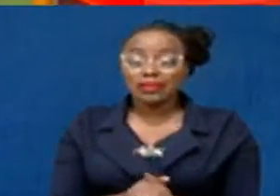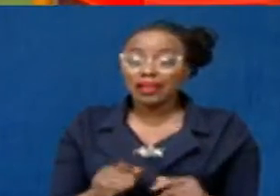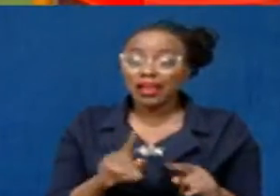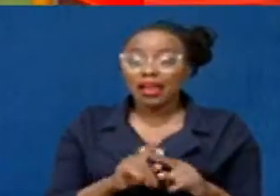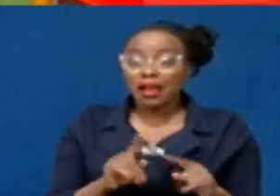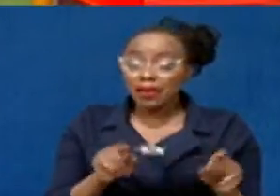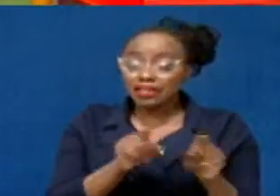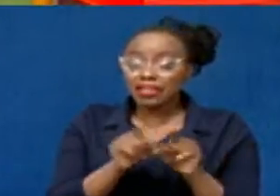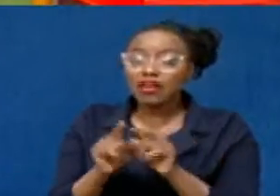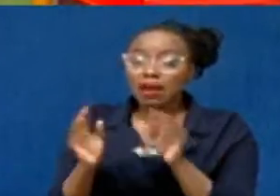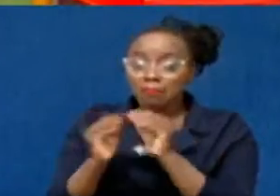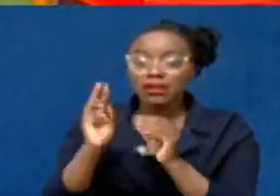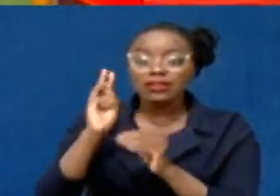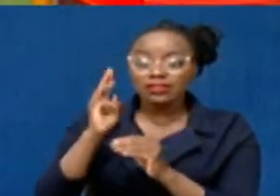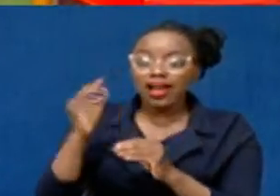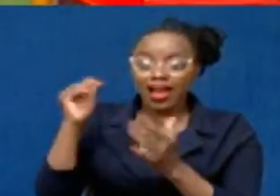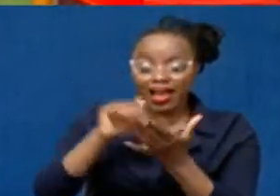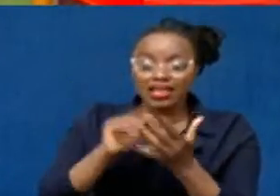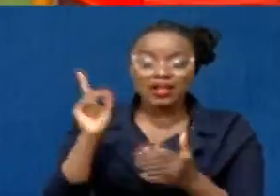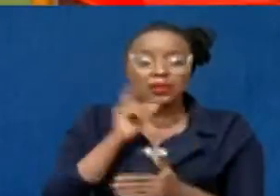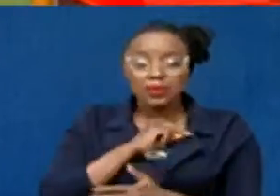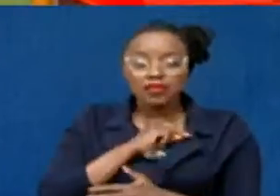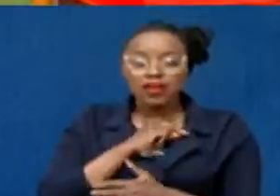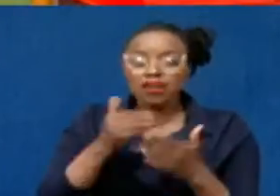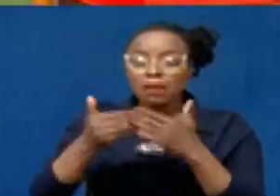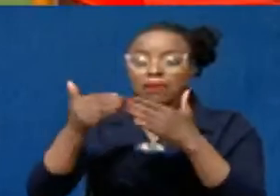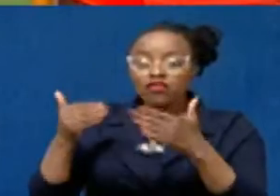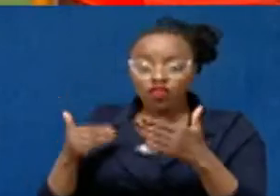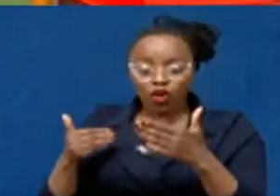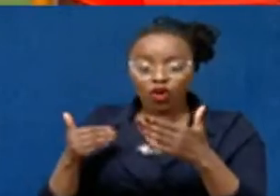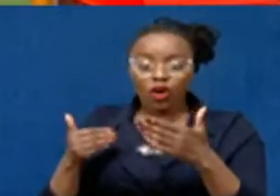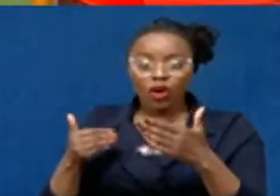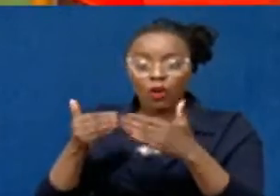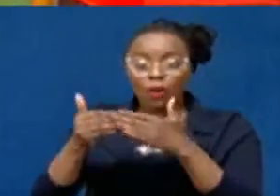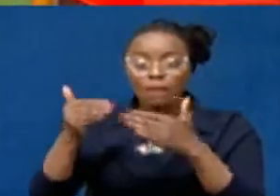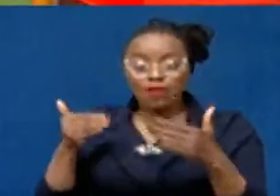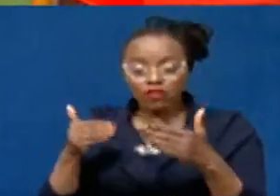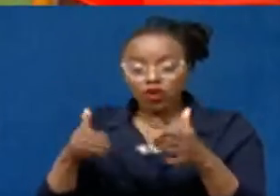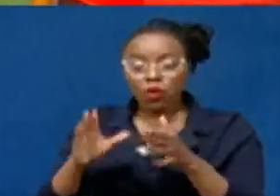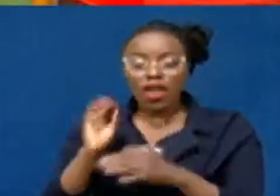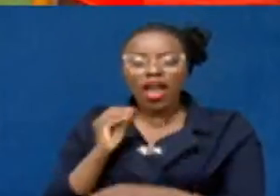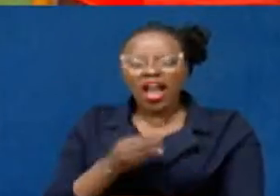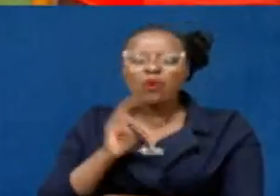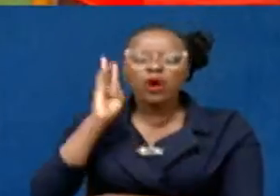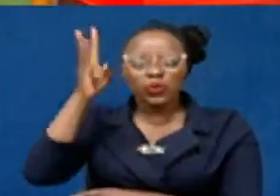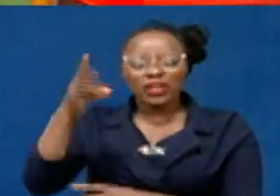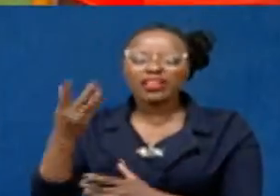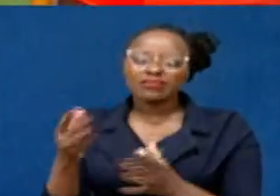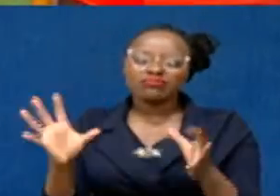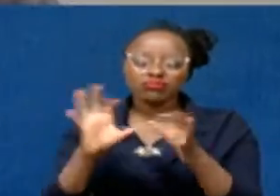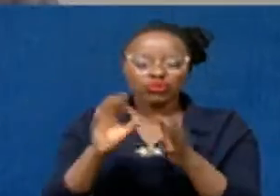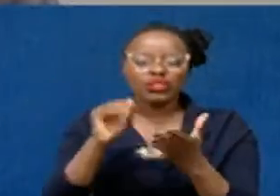Barabara yetu itakutana tena. Hapo mbele barabara yetu itakutana tena.